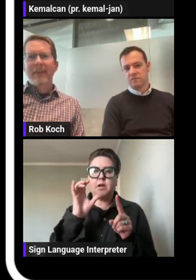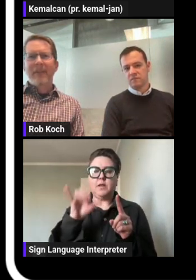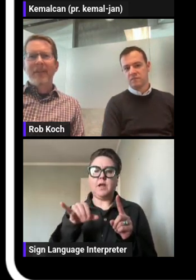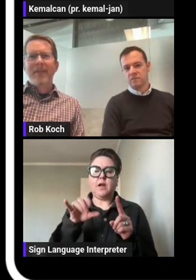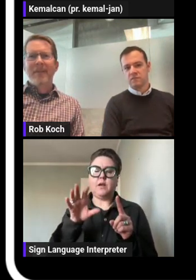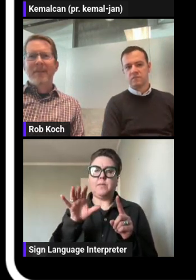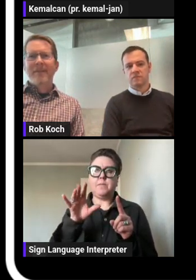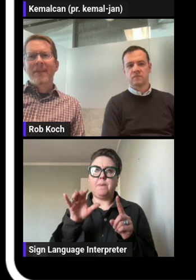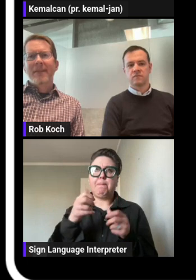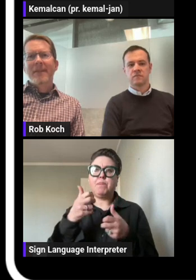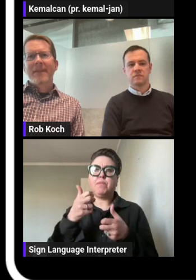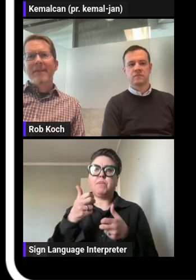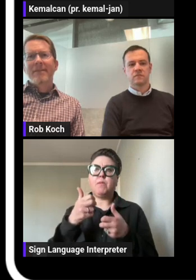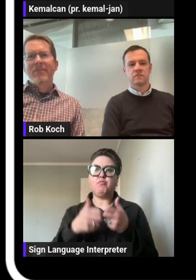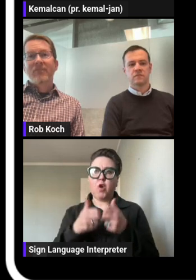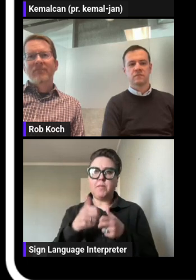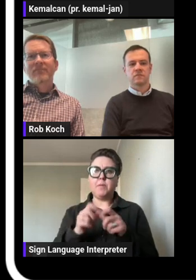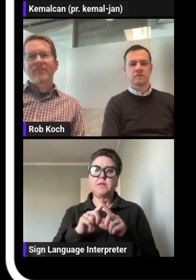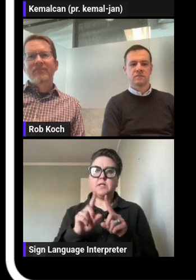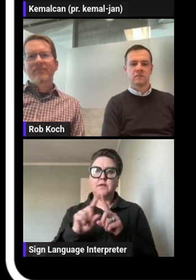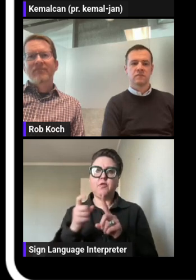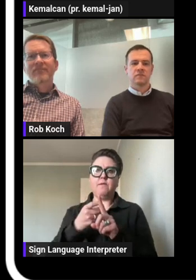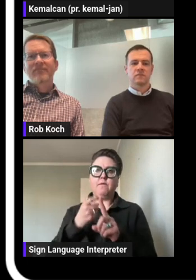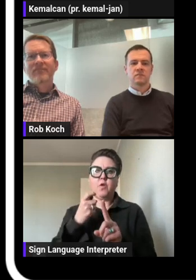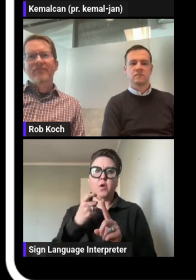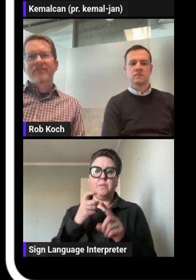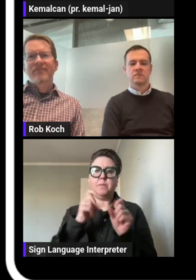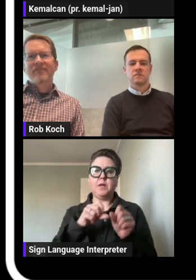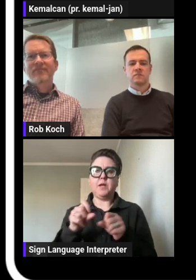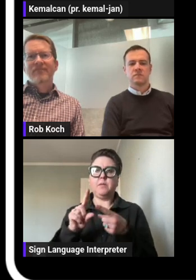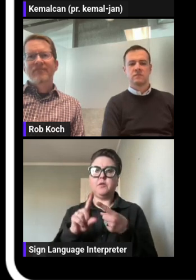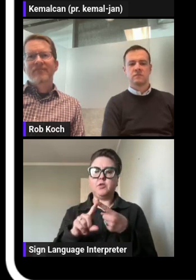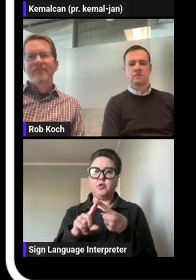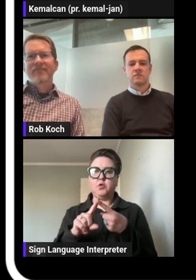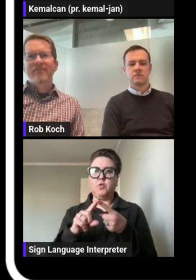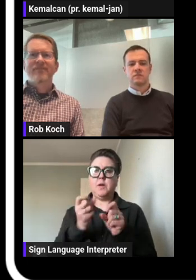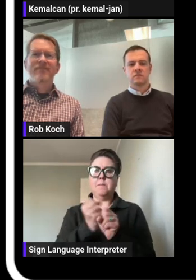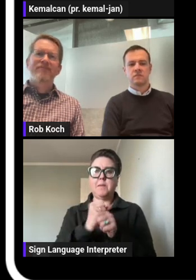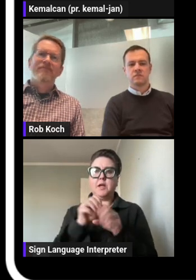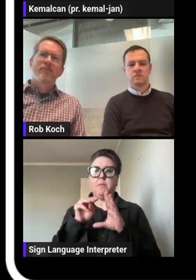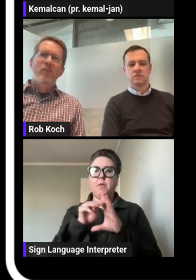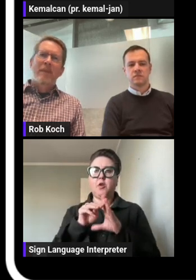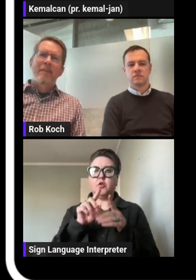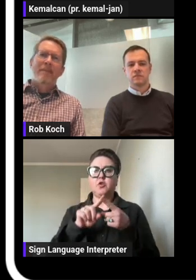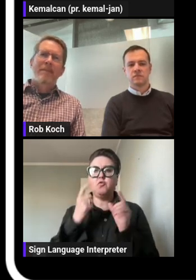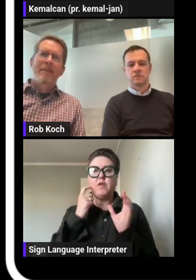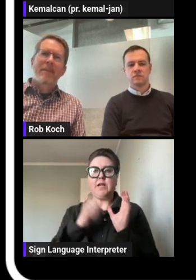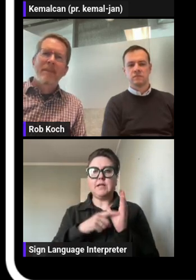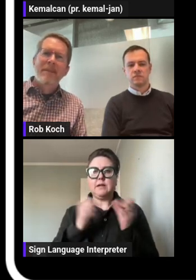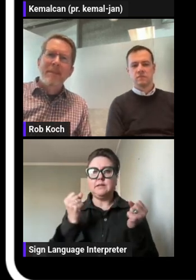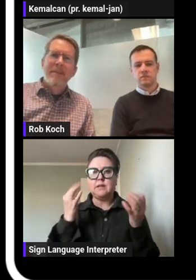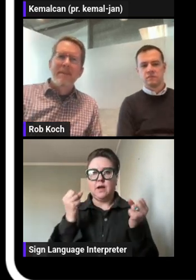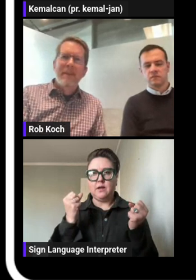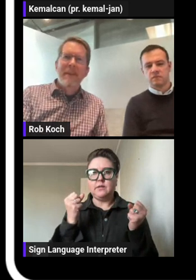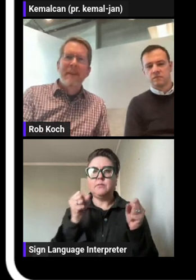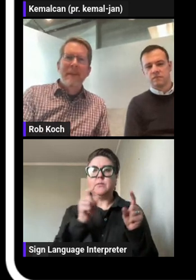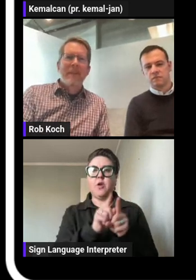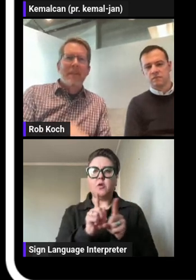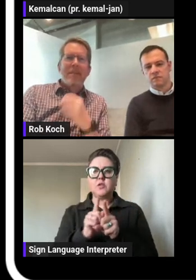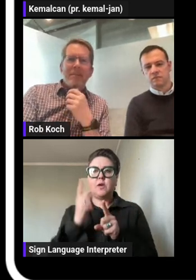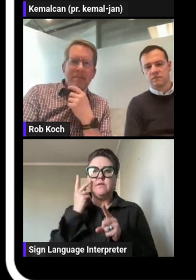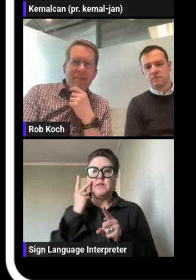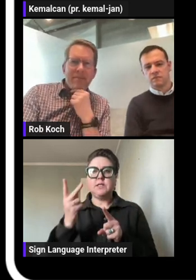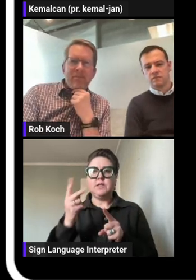the problem is different from being able to make a model that can recognize sign. But I've seen these